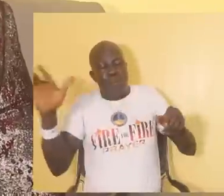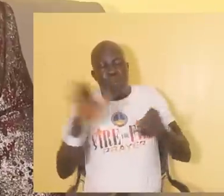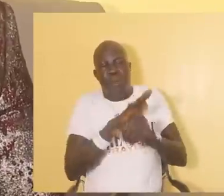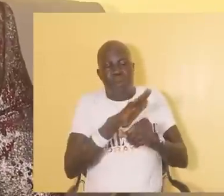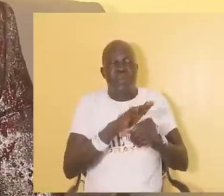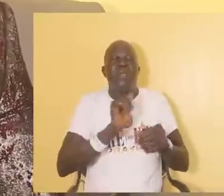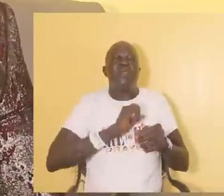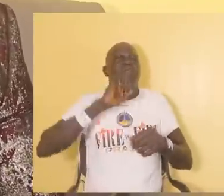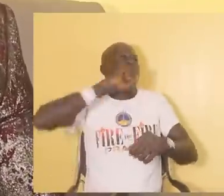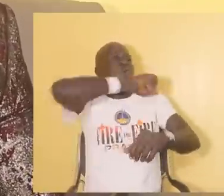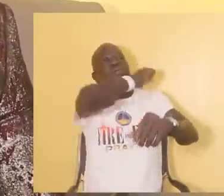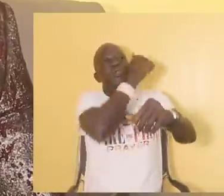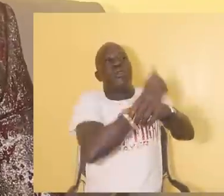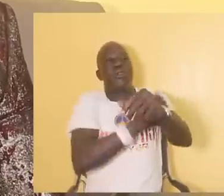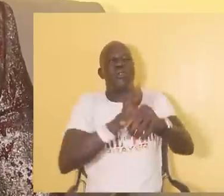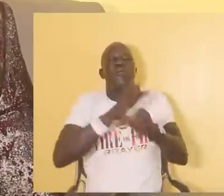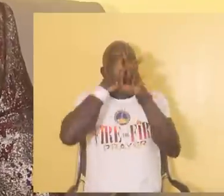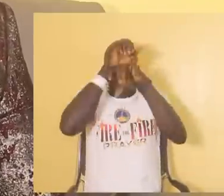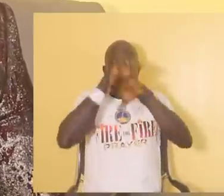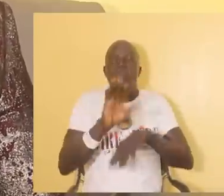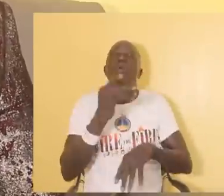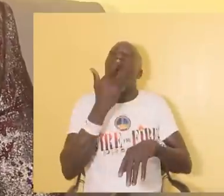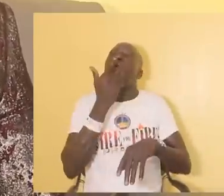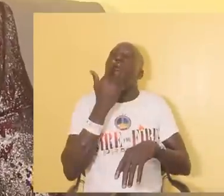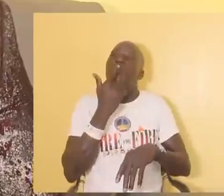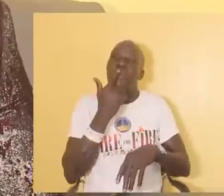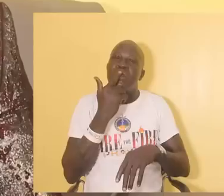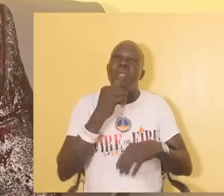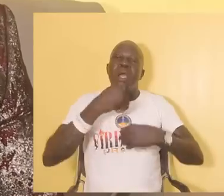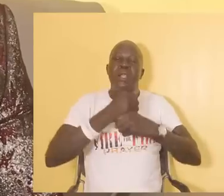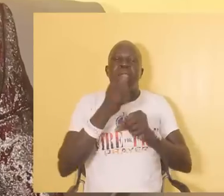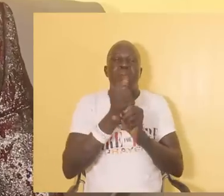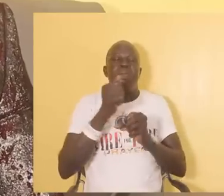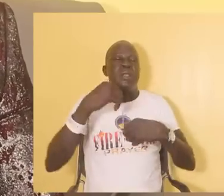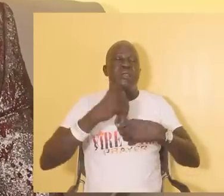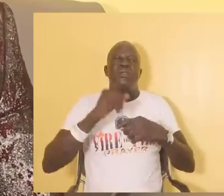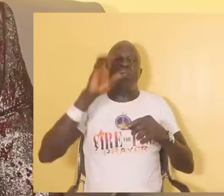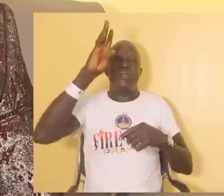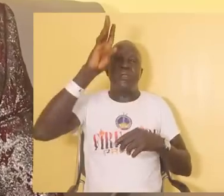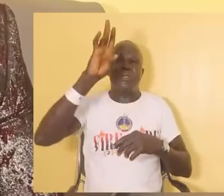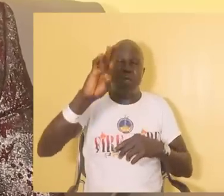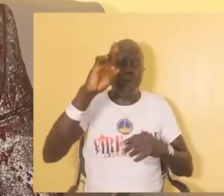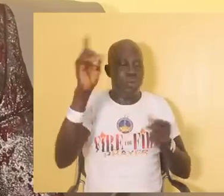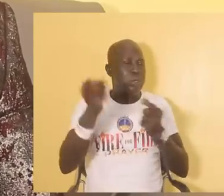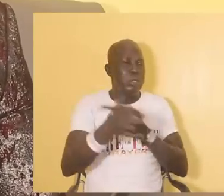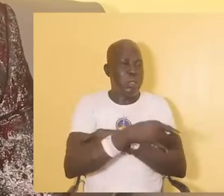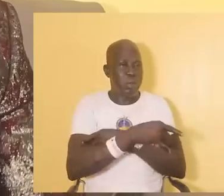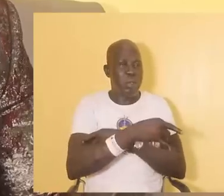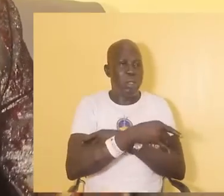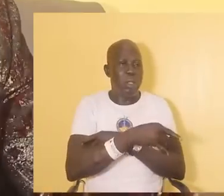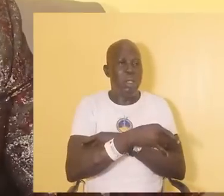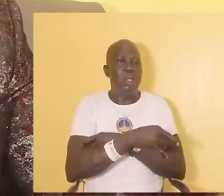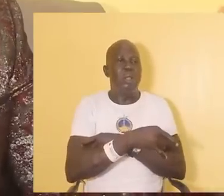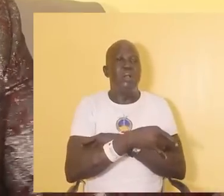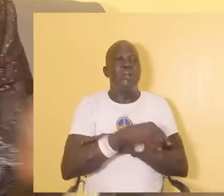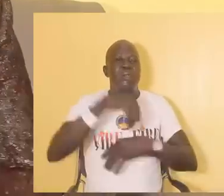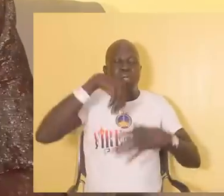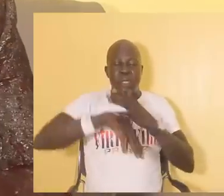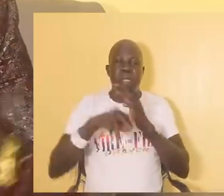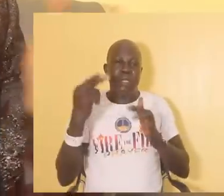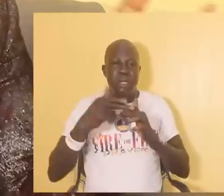ase ma tenu me jade Benny, or don't know when they get a two at Yamba, prayer, rope, pay me your